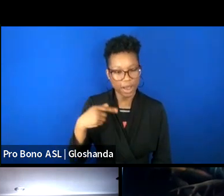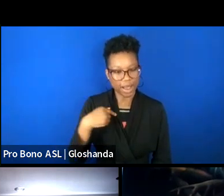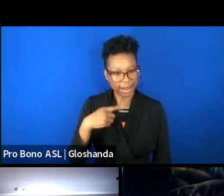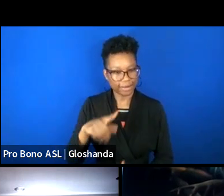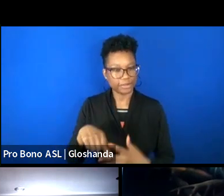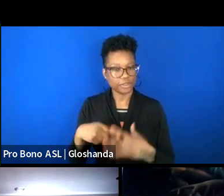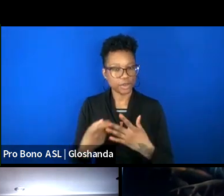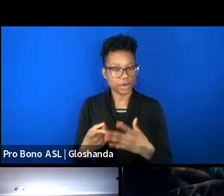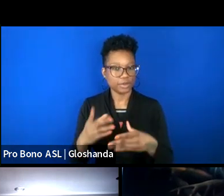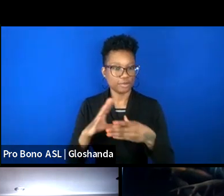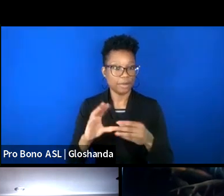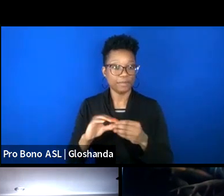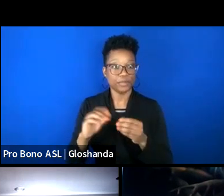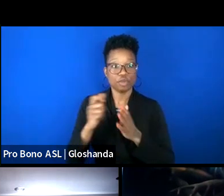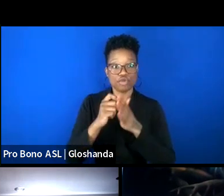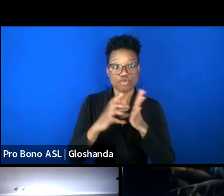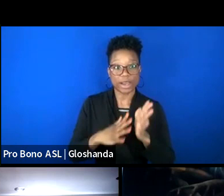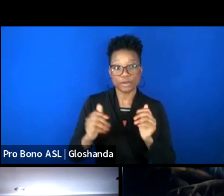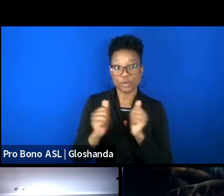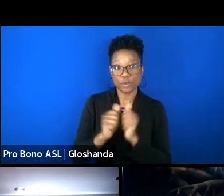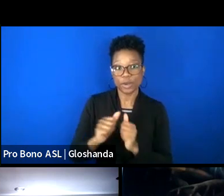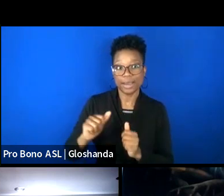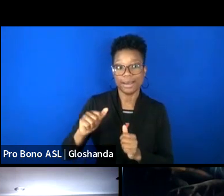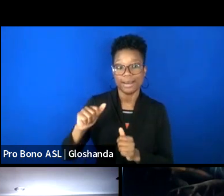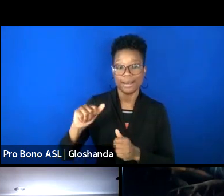writers with Latin American and Caribbean heritage.